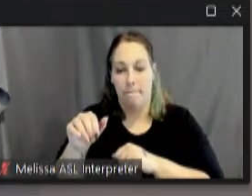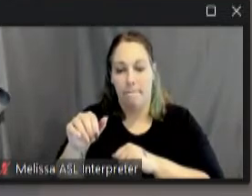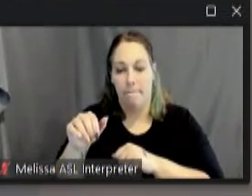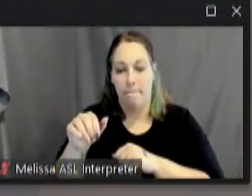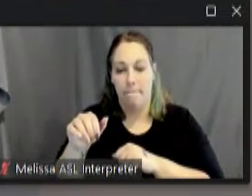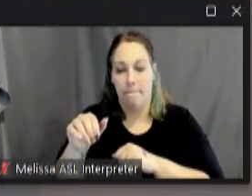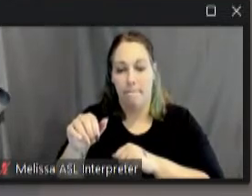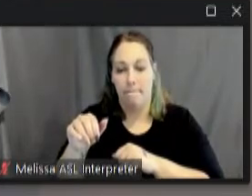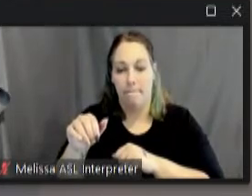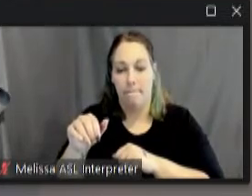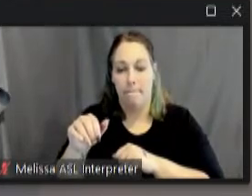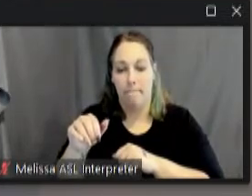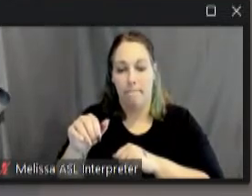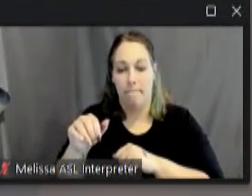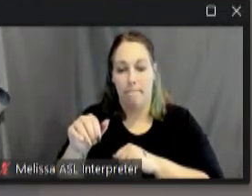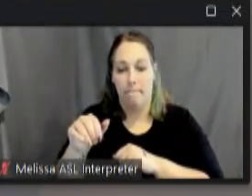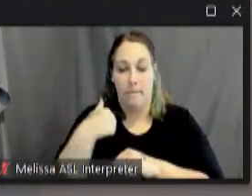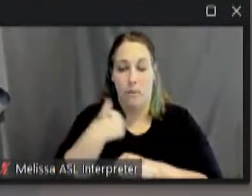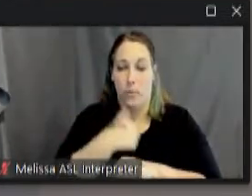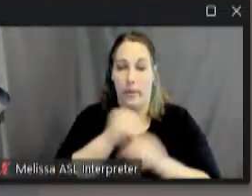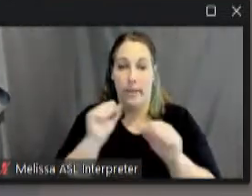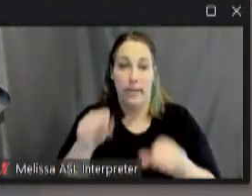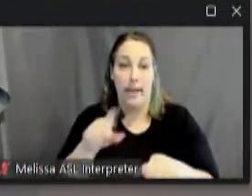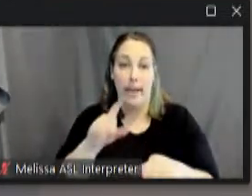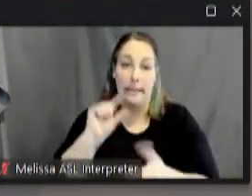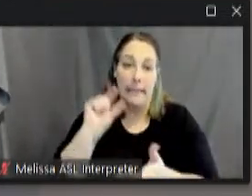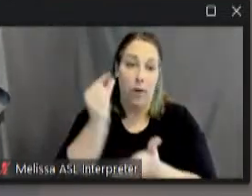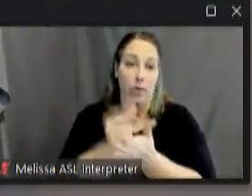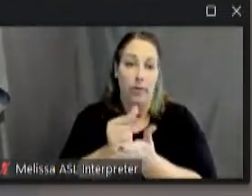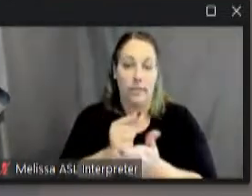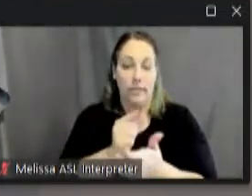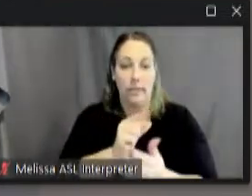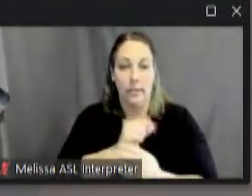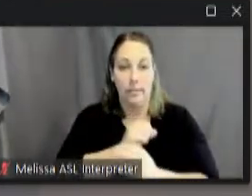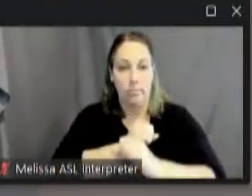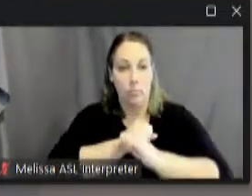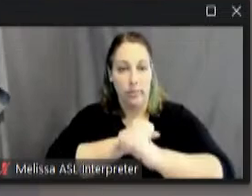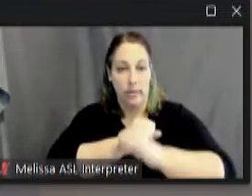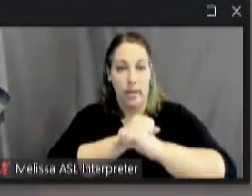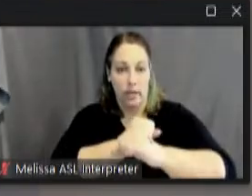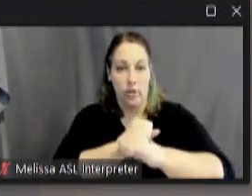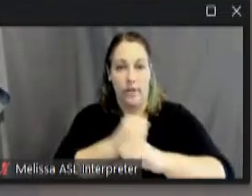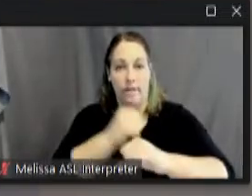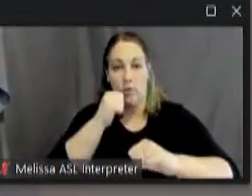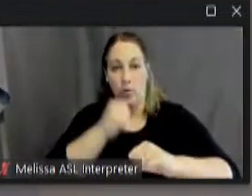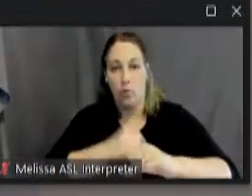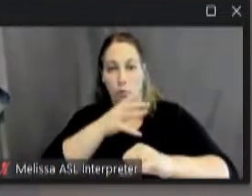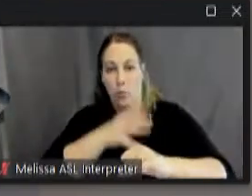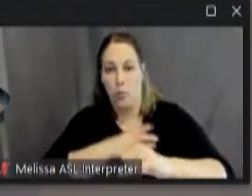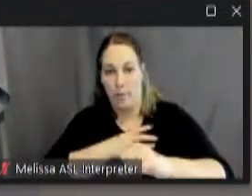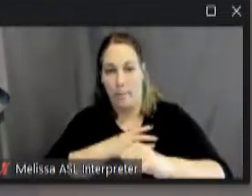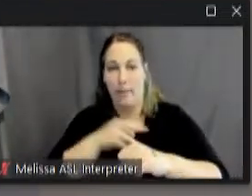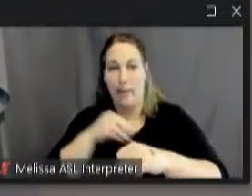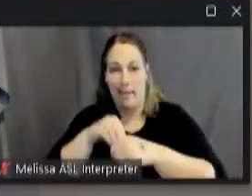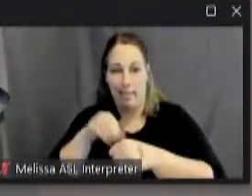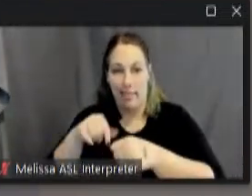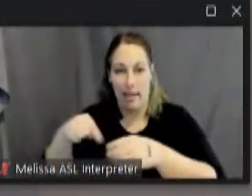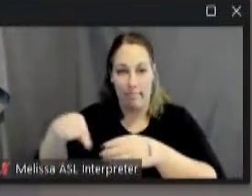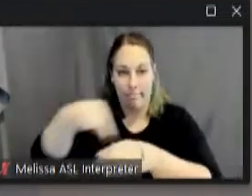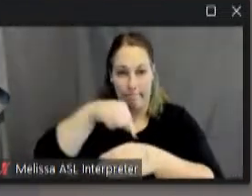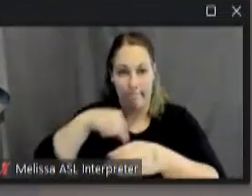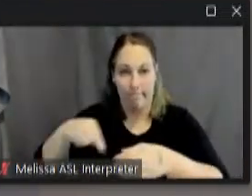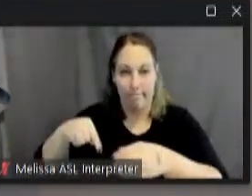we can guarantee the protection of girls and women within these municipalities. To reaffirm